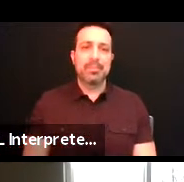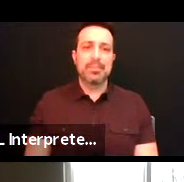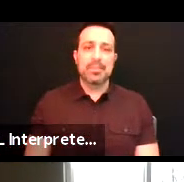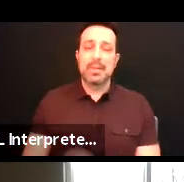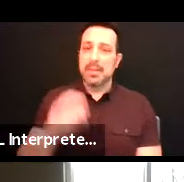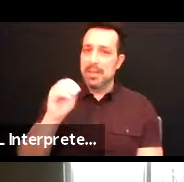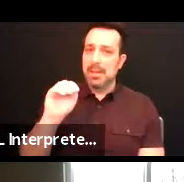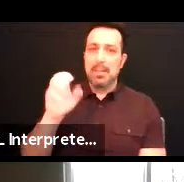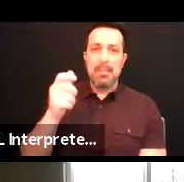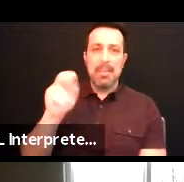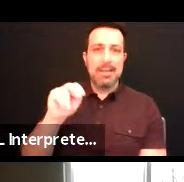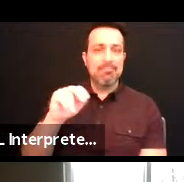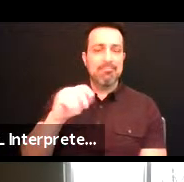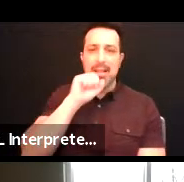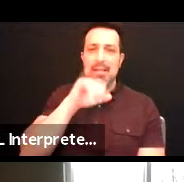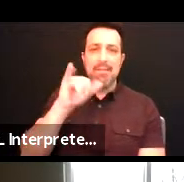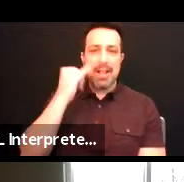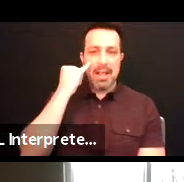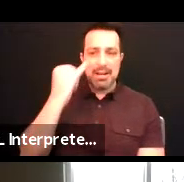that idea.